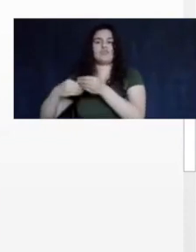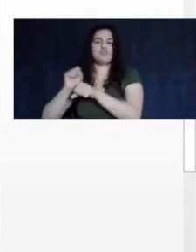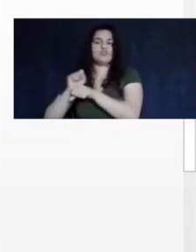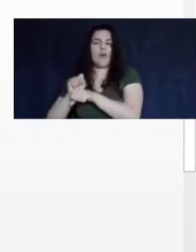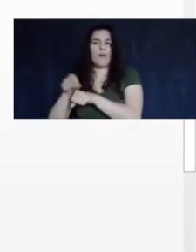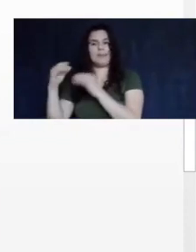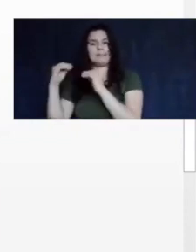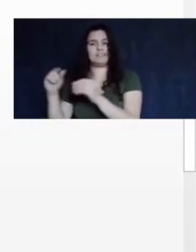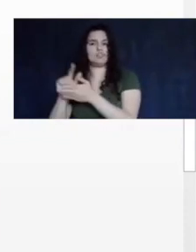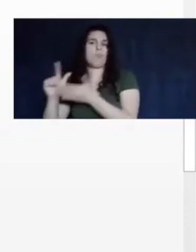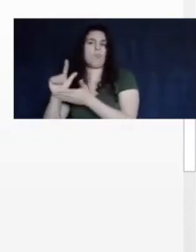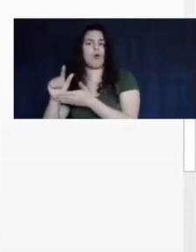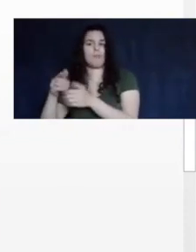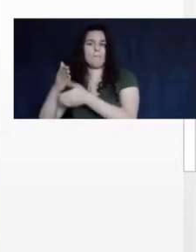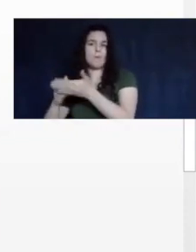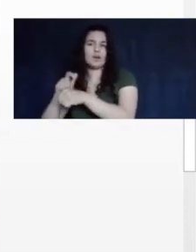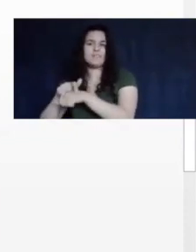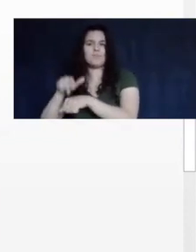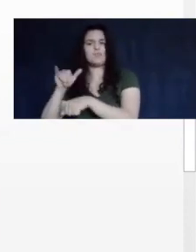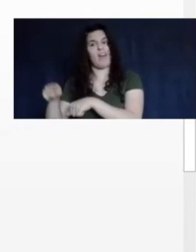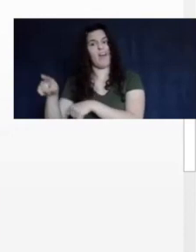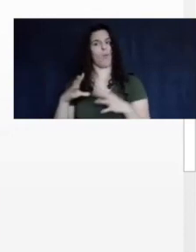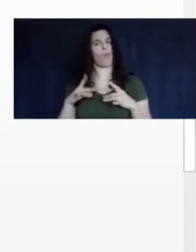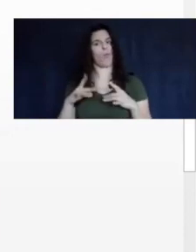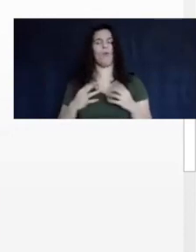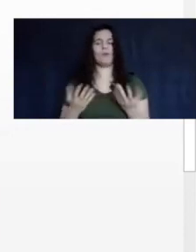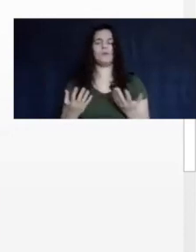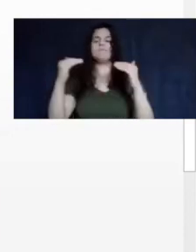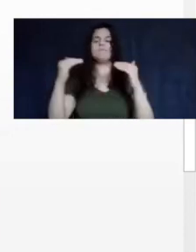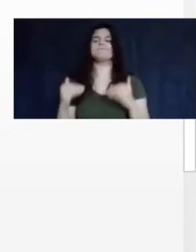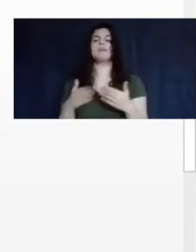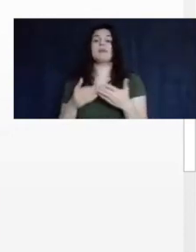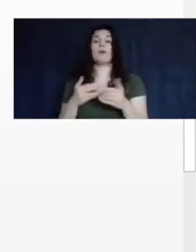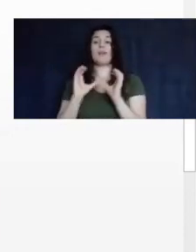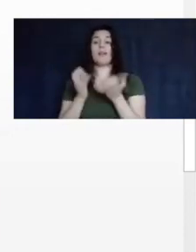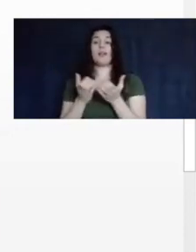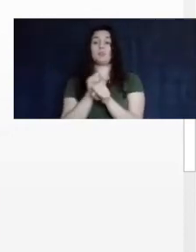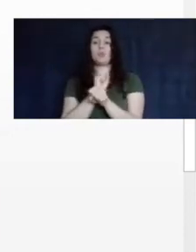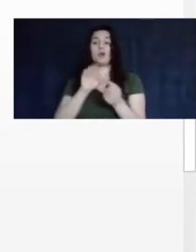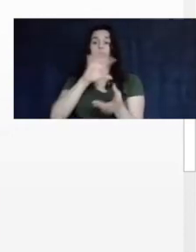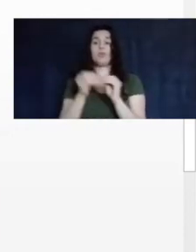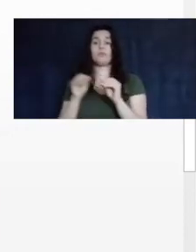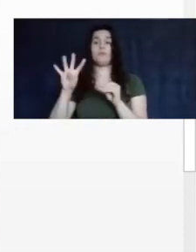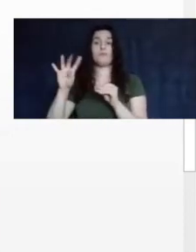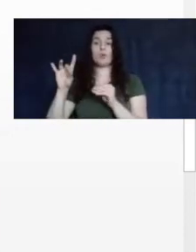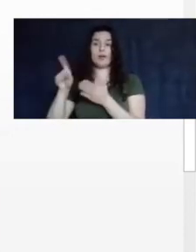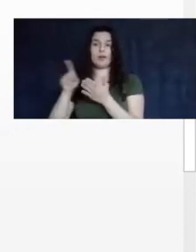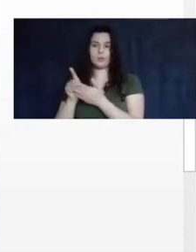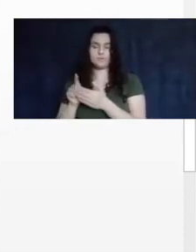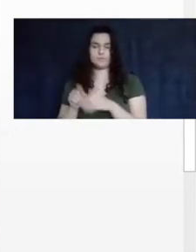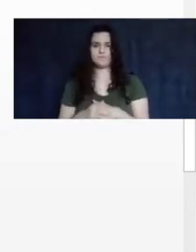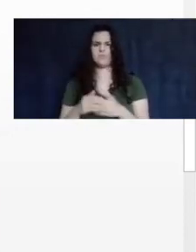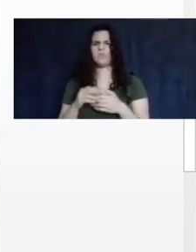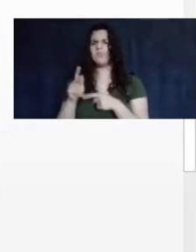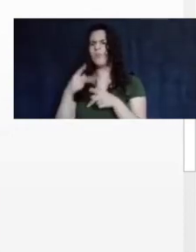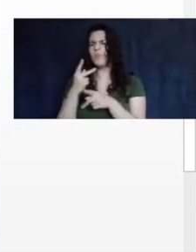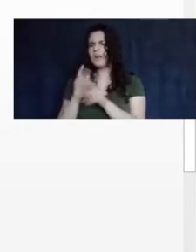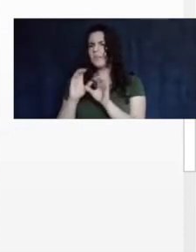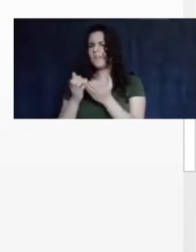are set up. And again, there's 48 hours. We have the type of courses you're going to have 9 hours of